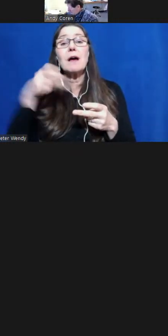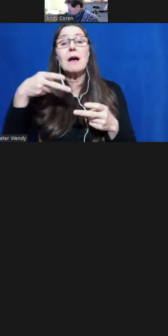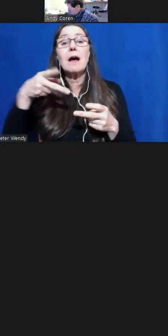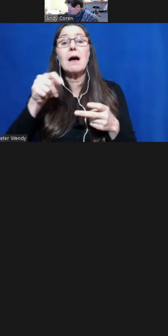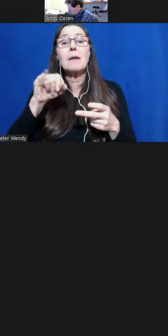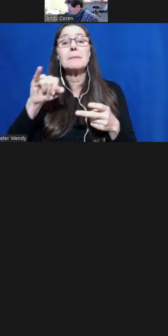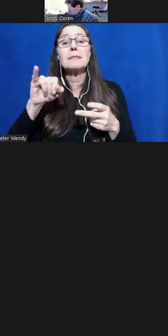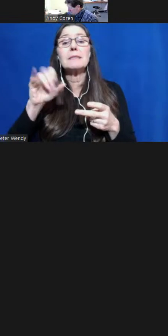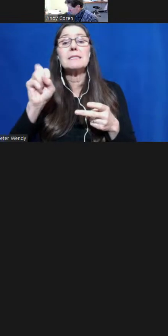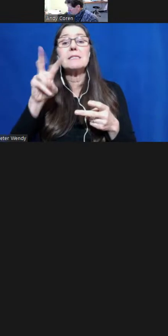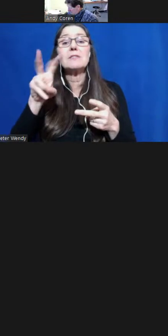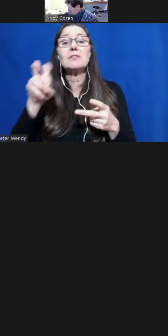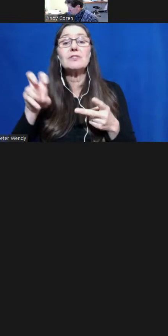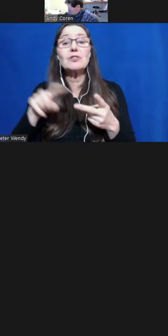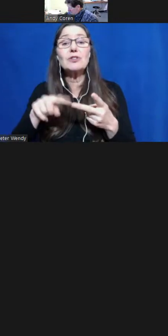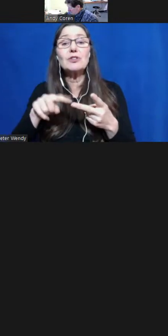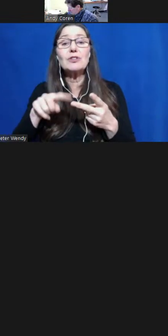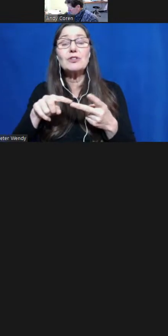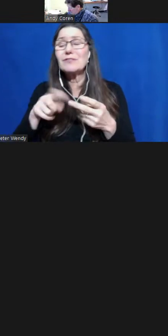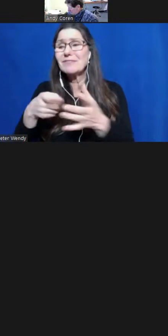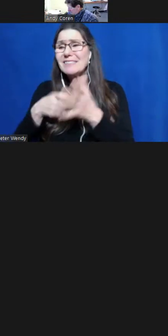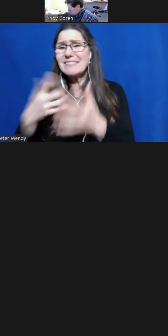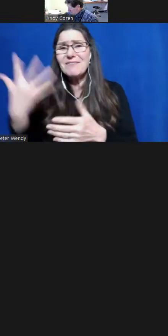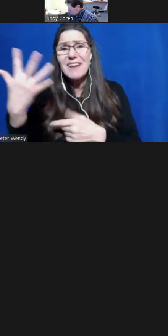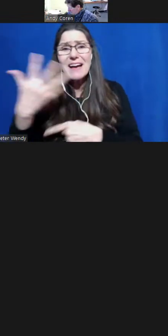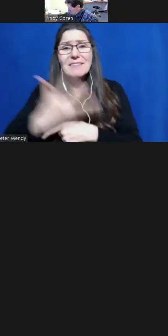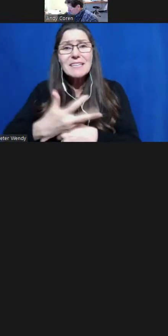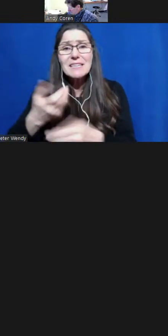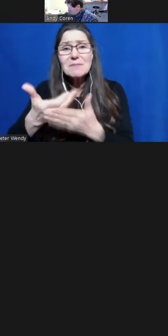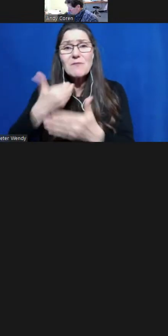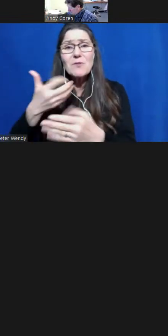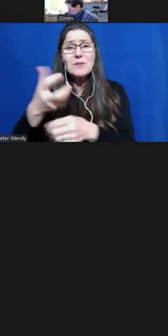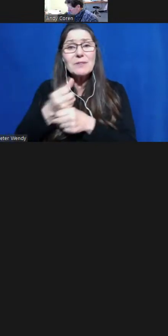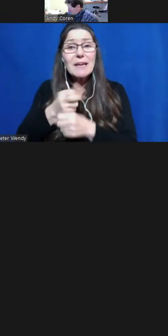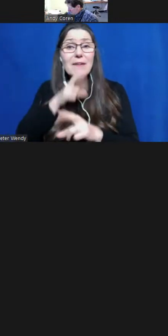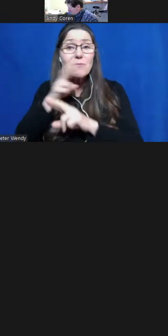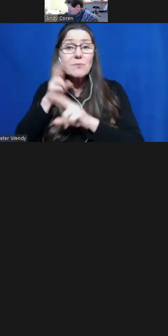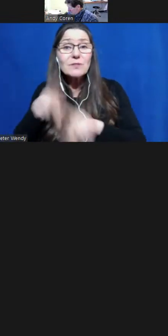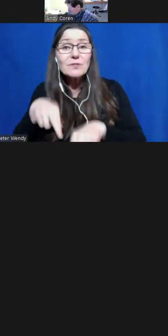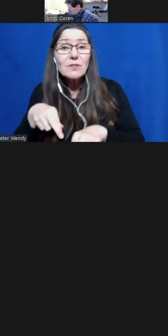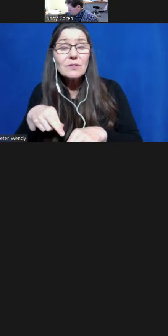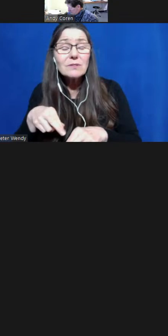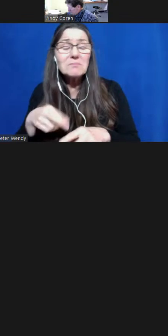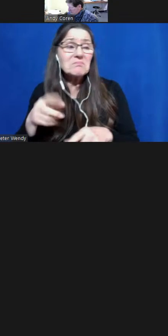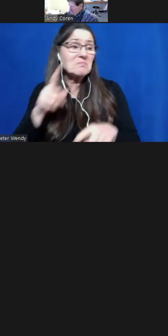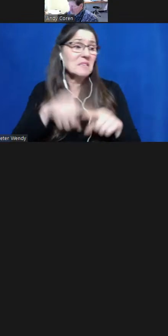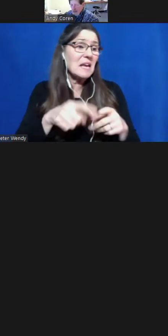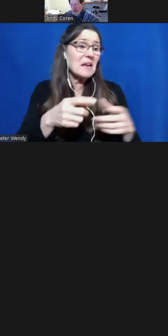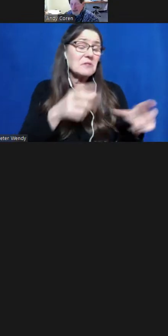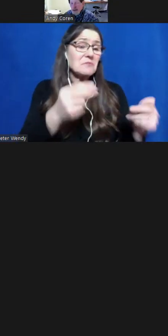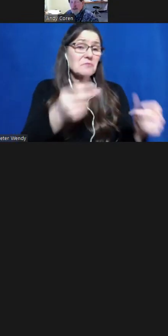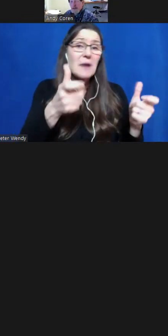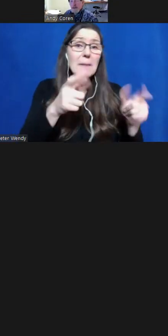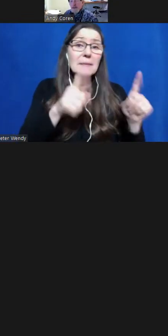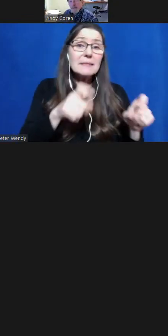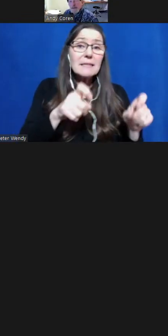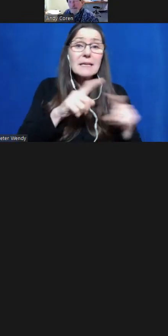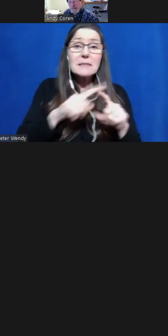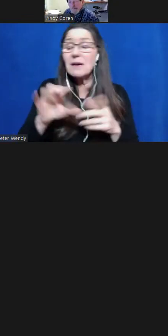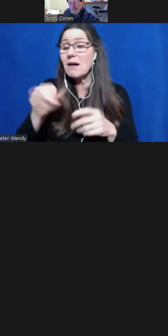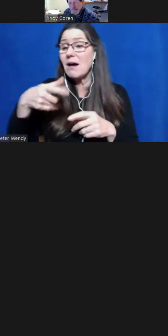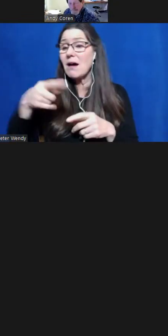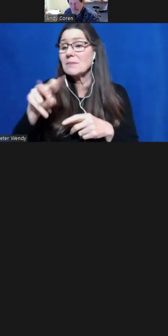days to get your results back, if you don't have the option to do the rapid test, at that point, is it just